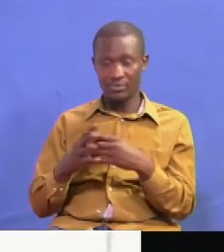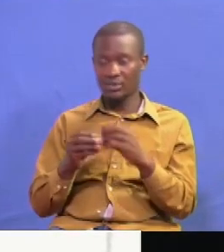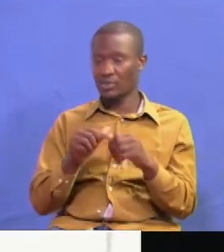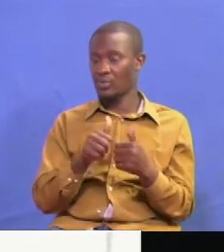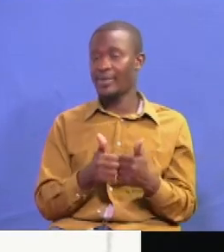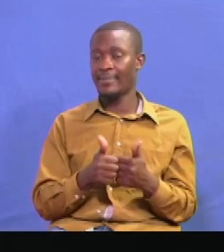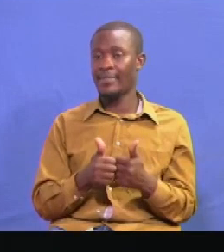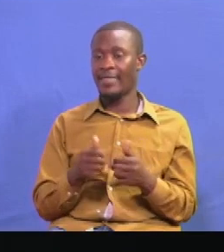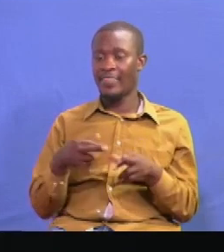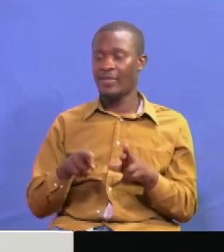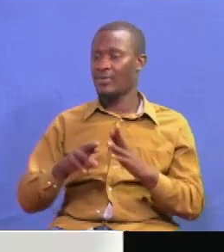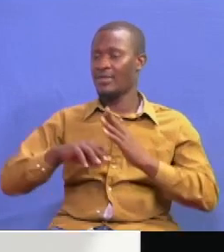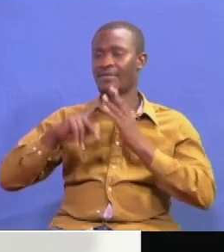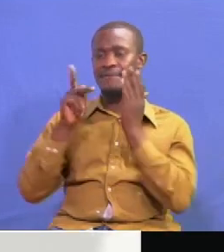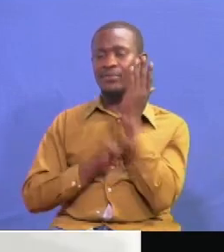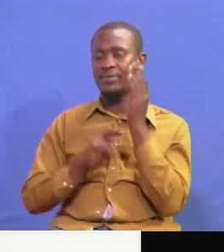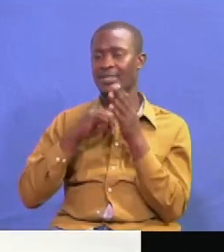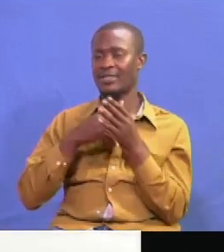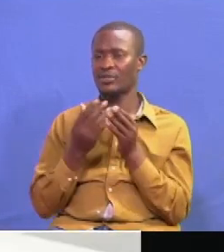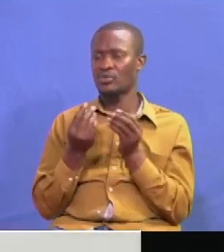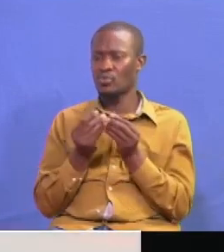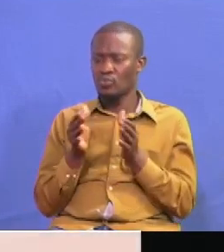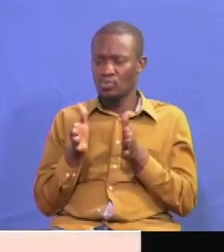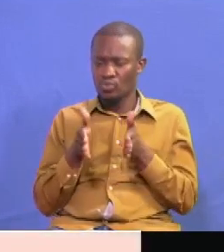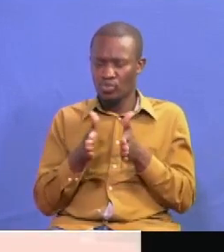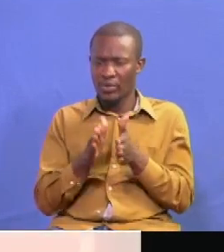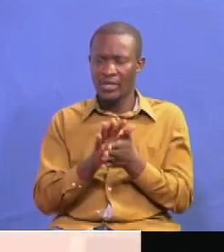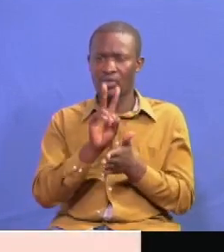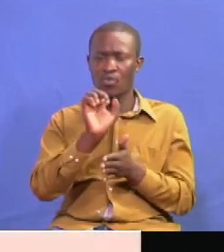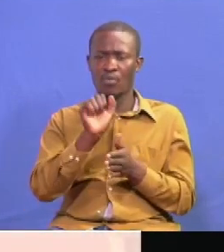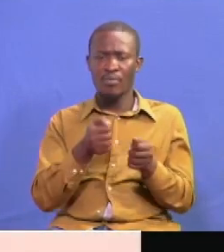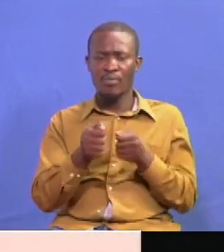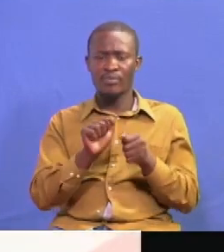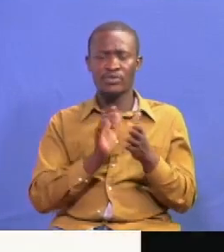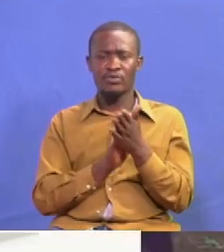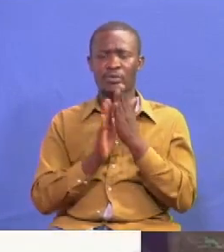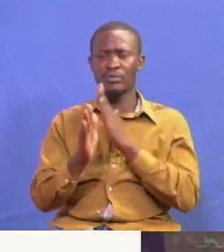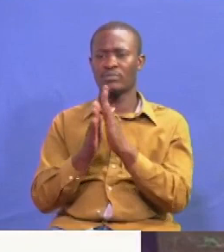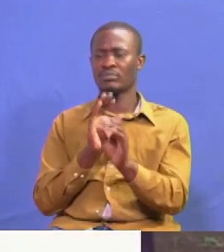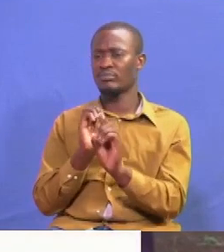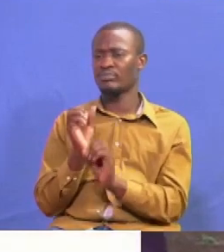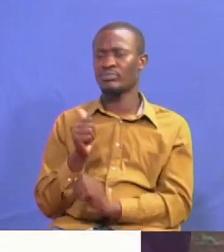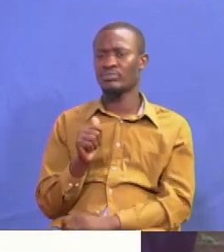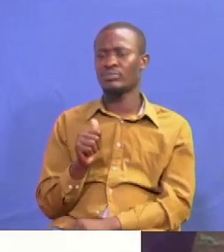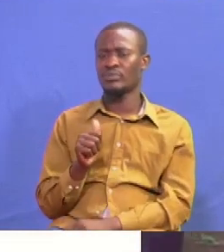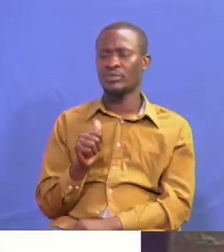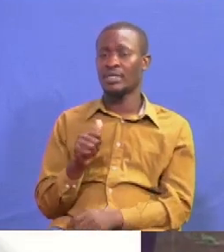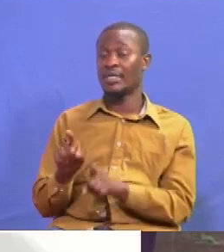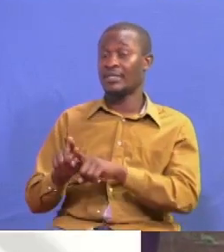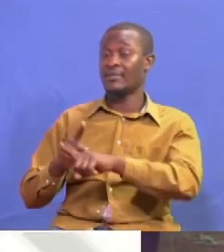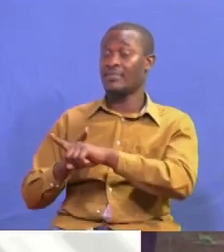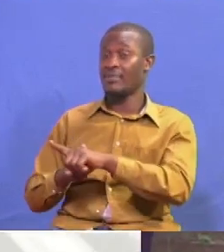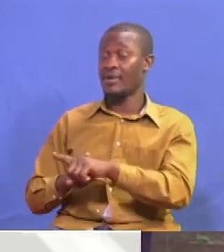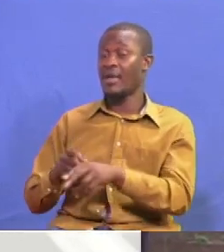The road's condition is very poor. It is too slim that 2 vehicles cannot overtake each other. And at the same